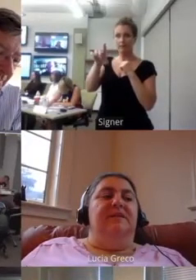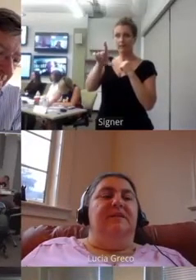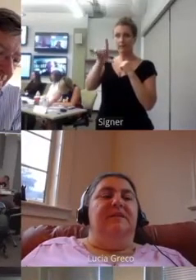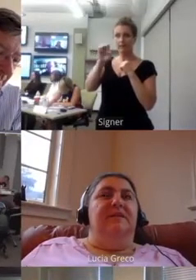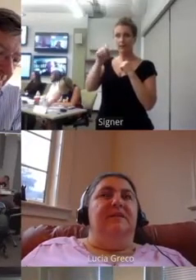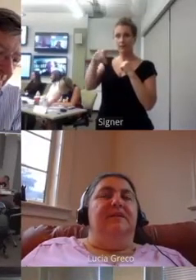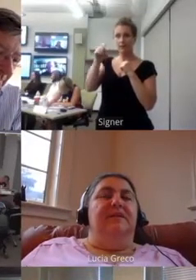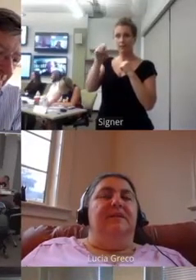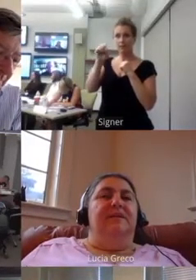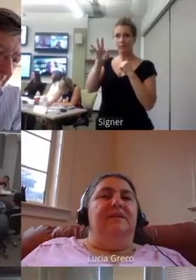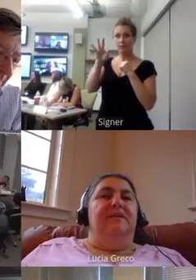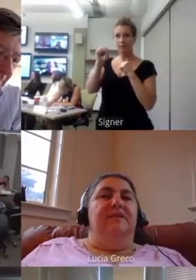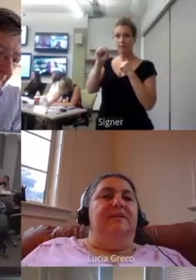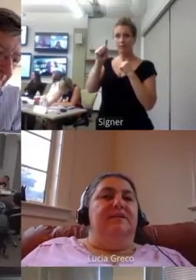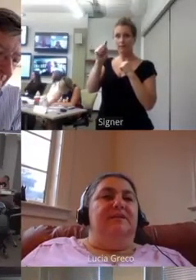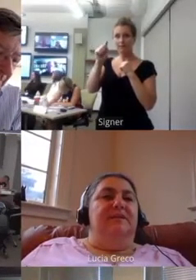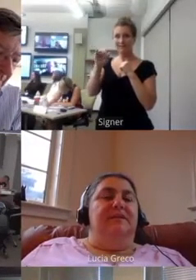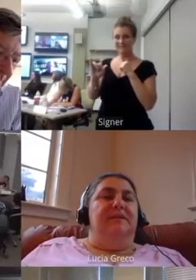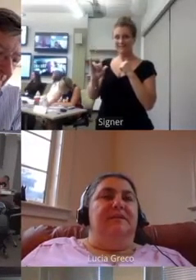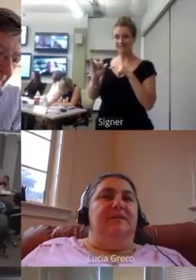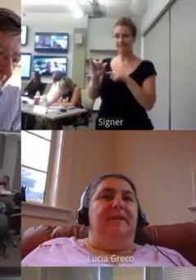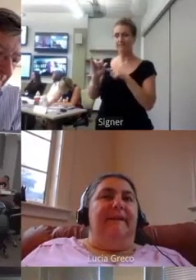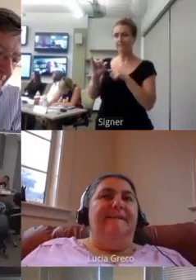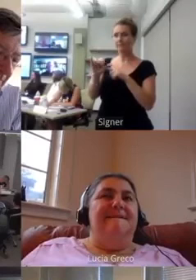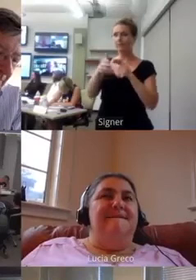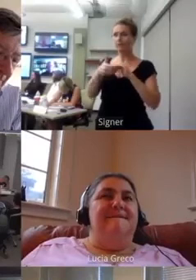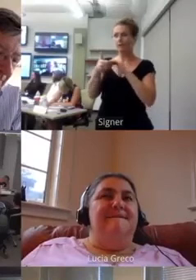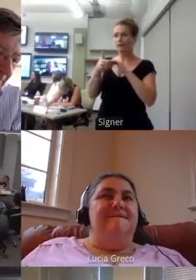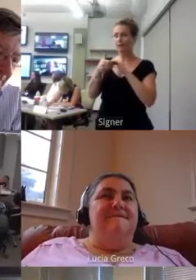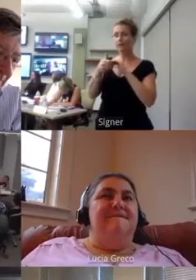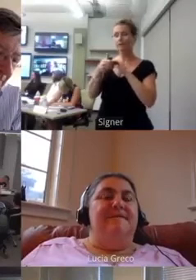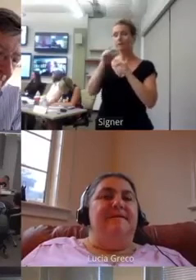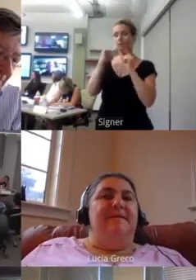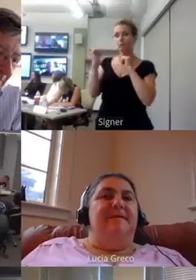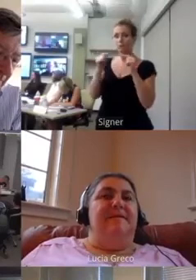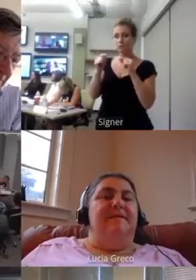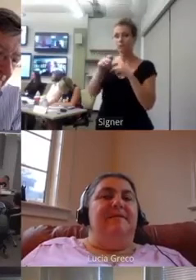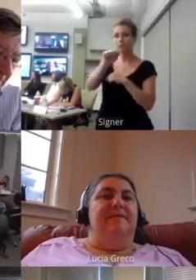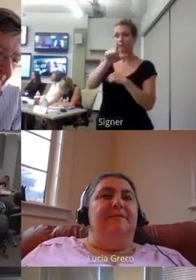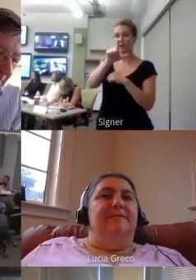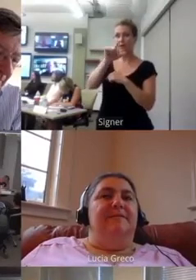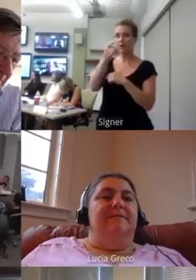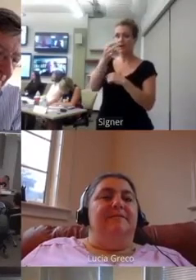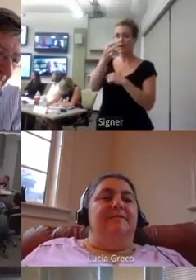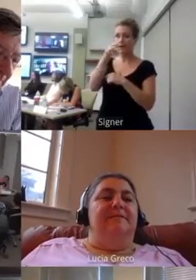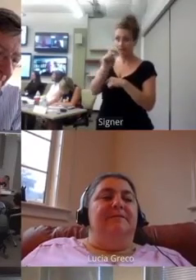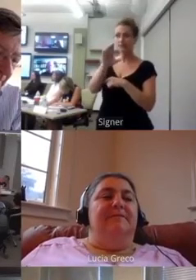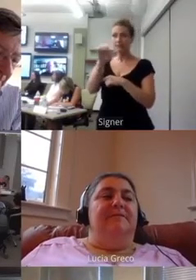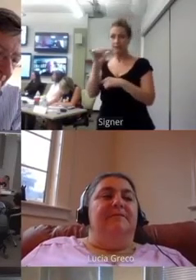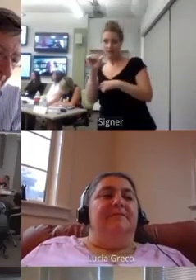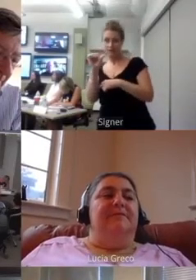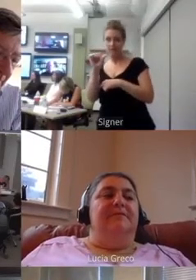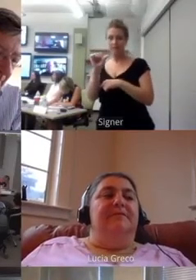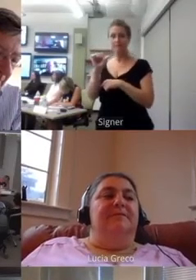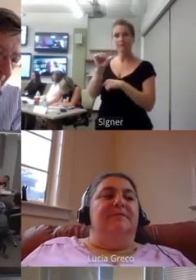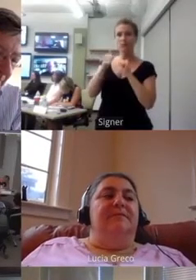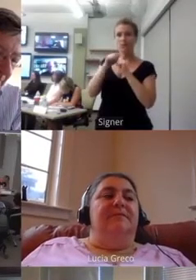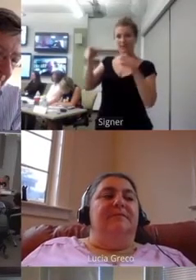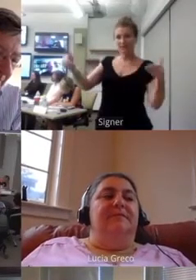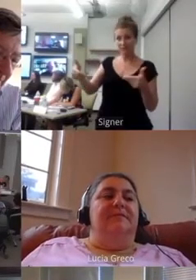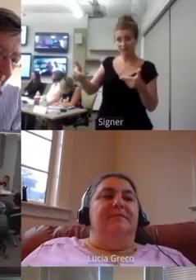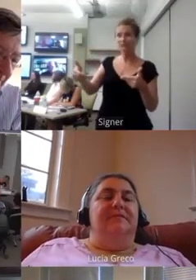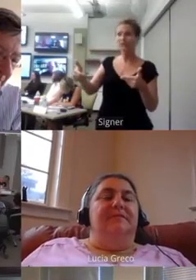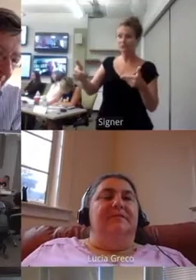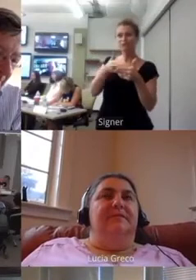handle is the Alliance CA. So with those words of introduction, I'd like to briefly call